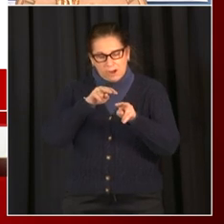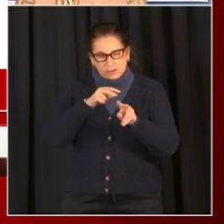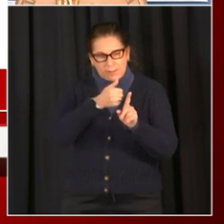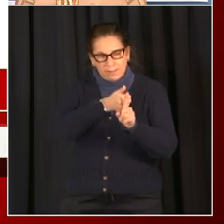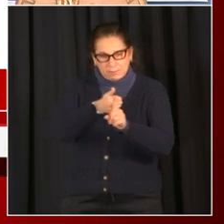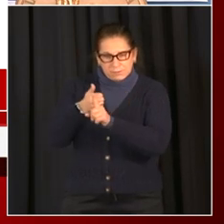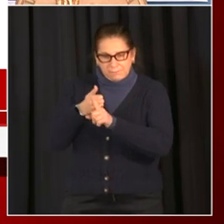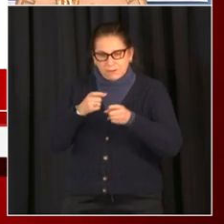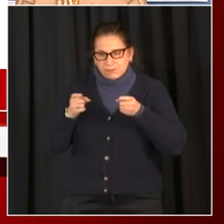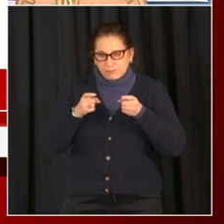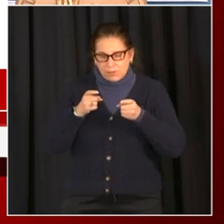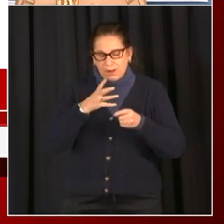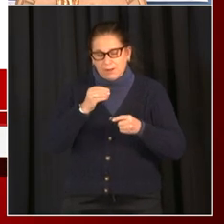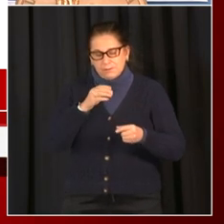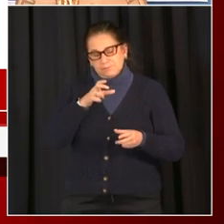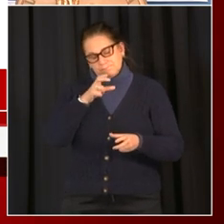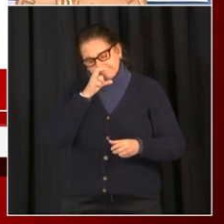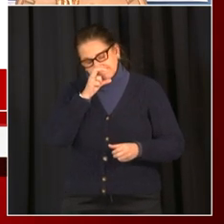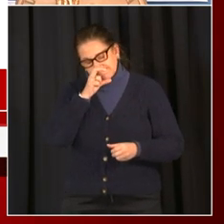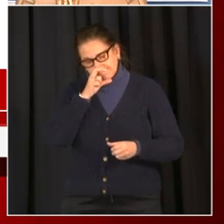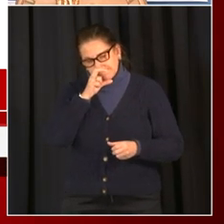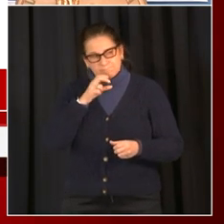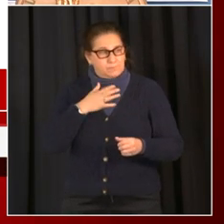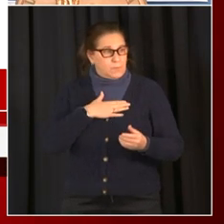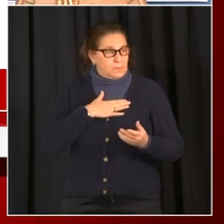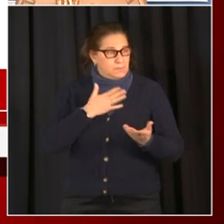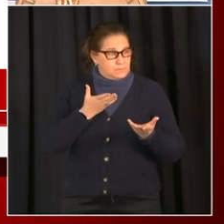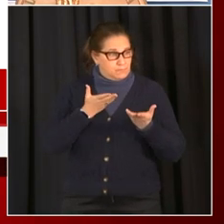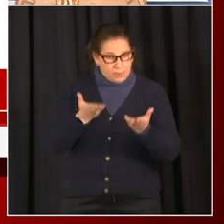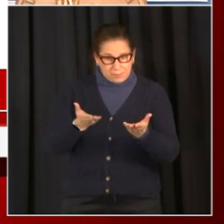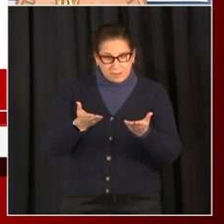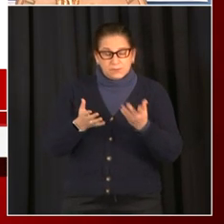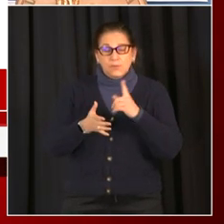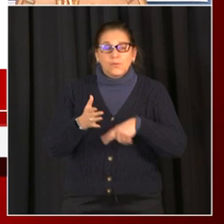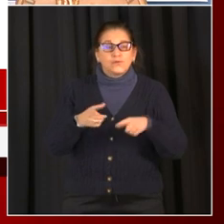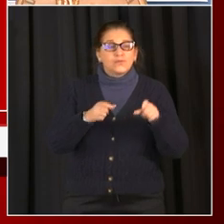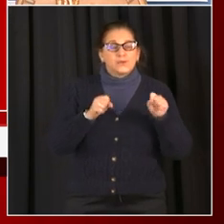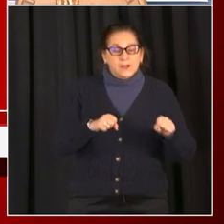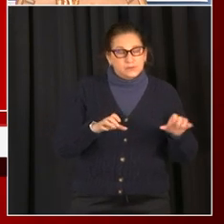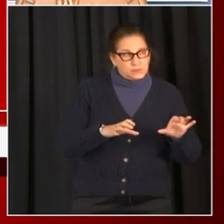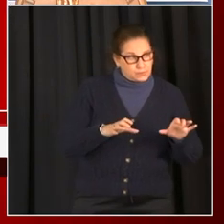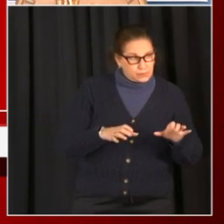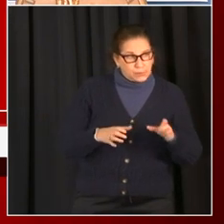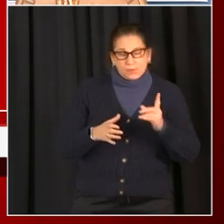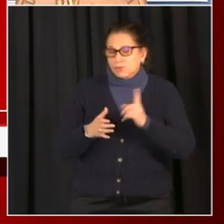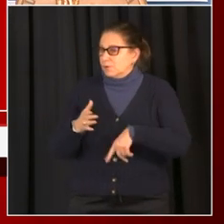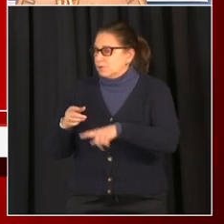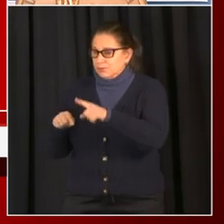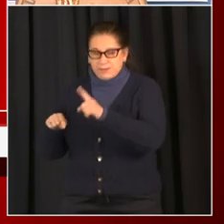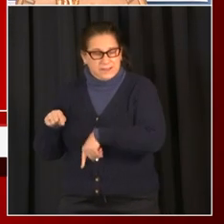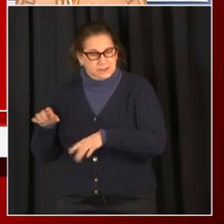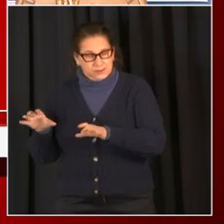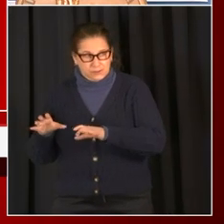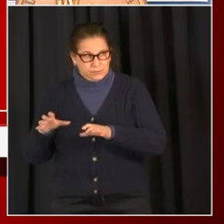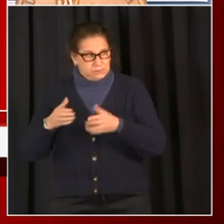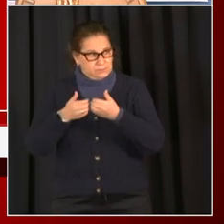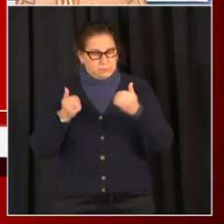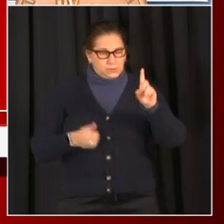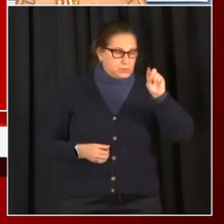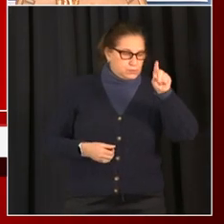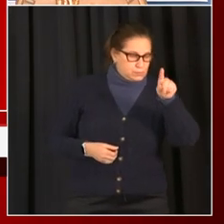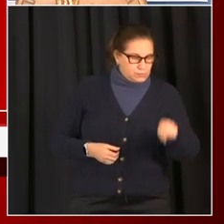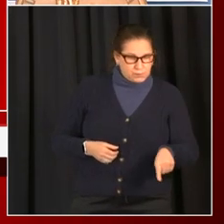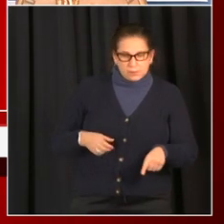to be extremely vigilant. We're asking everybody to protect themselves and their families by staying home,